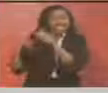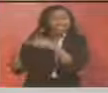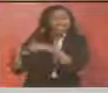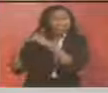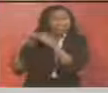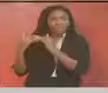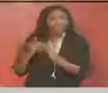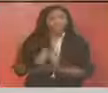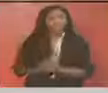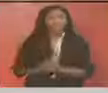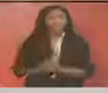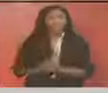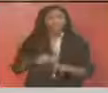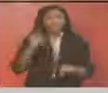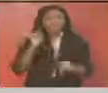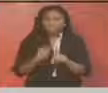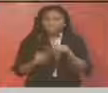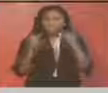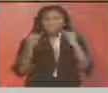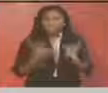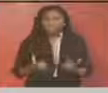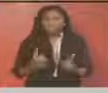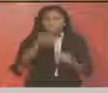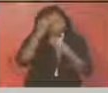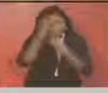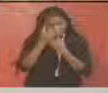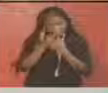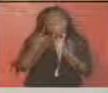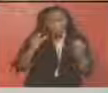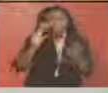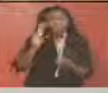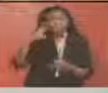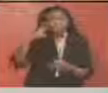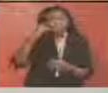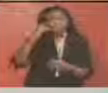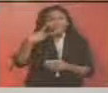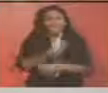the lineup of having WHO-approved vaccines.